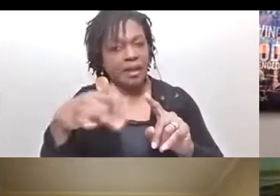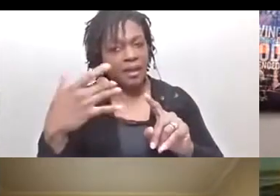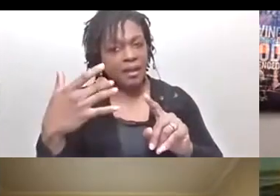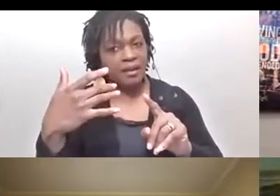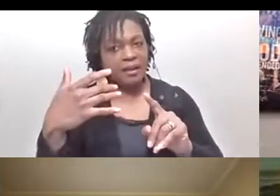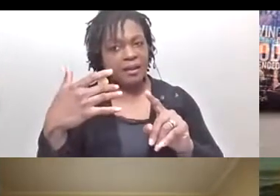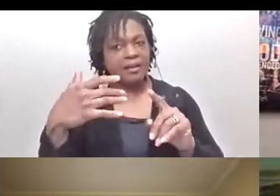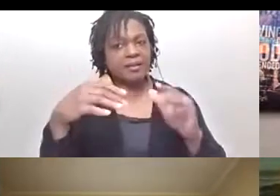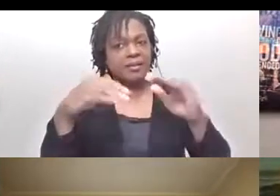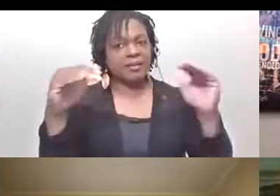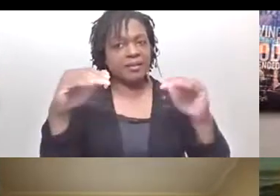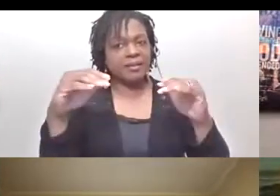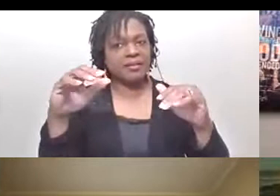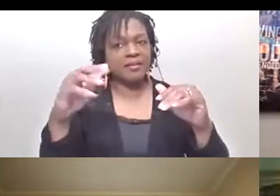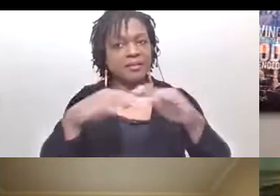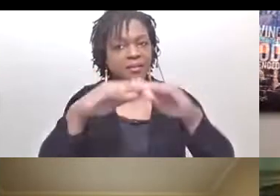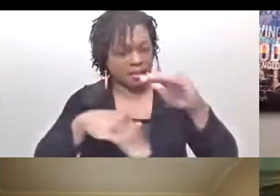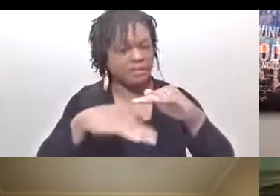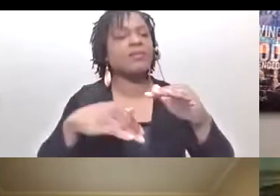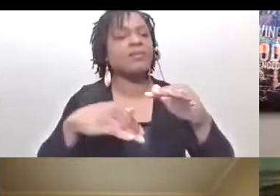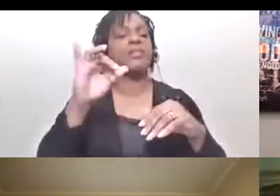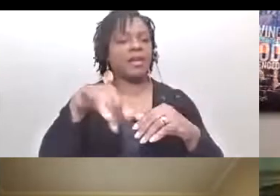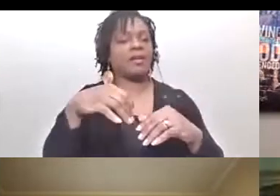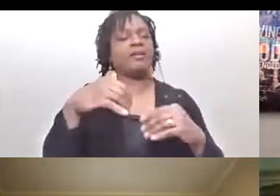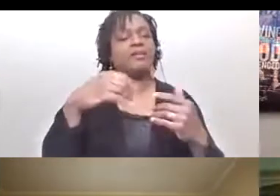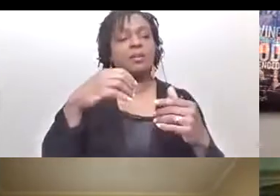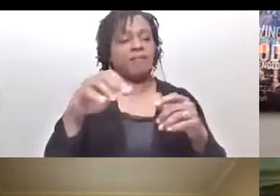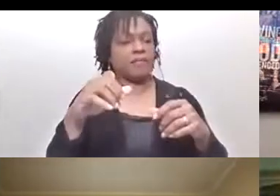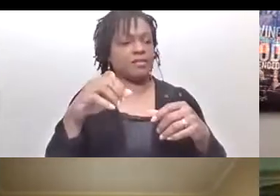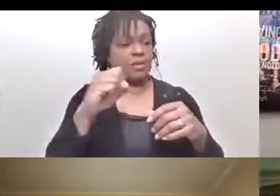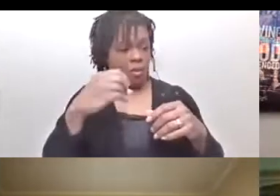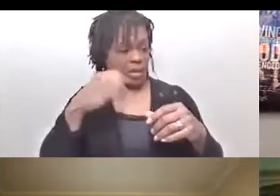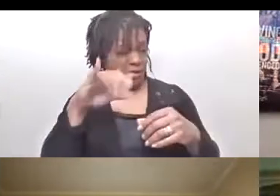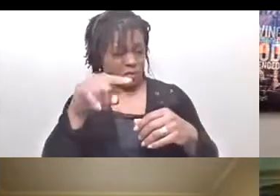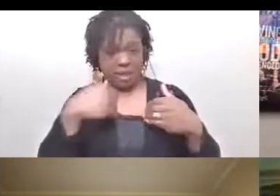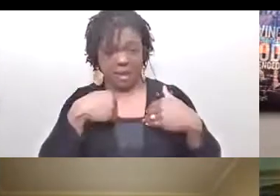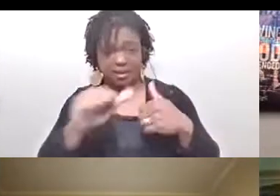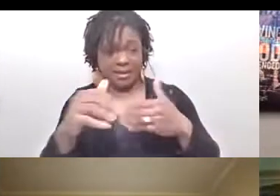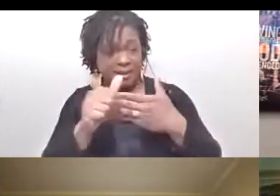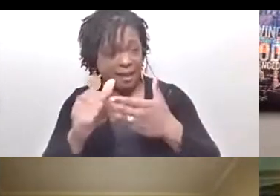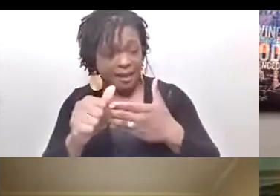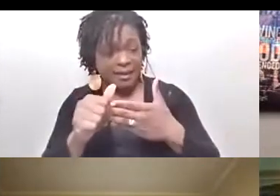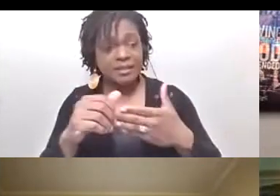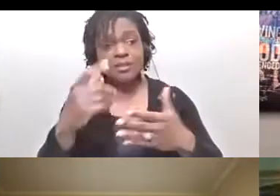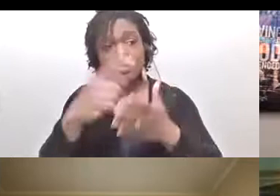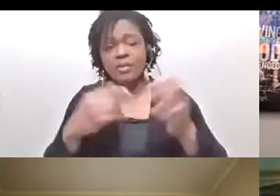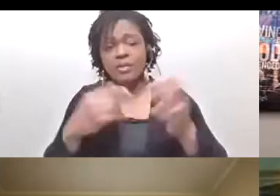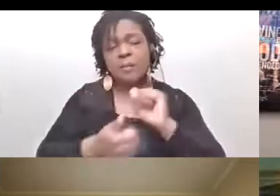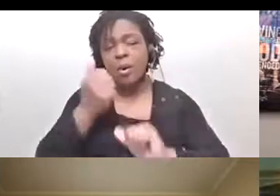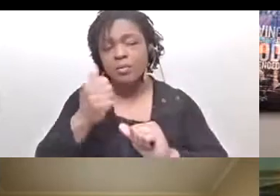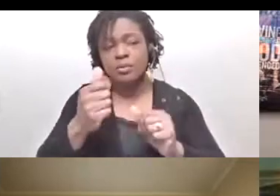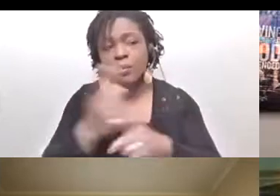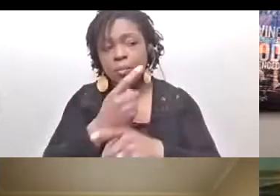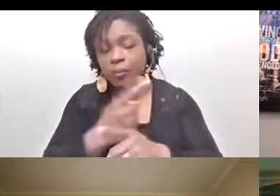we're coming, again, y'all are the experts, y'all know better. So if y'all have any guidance on what would be the most appropriate,